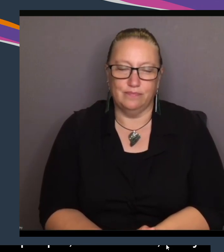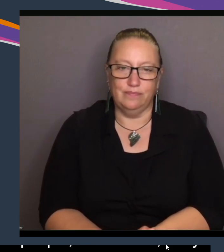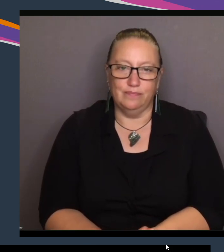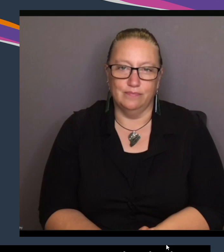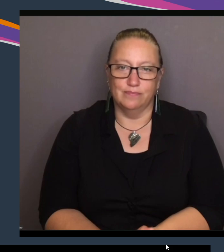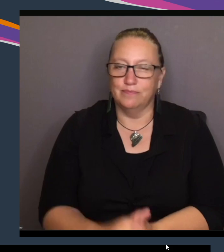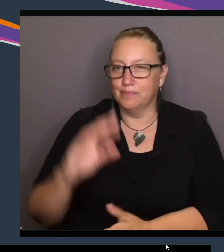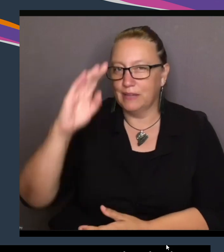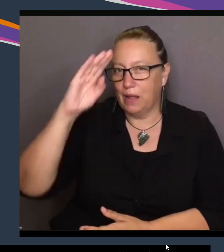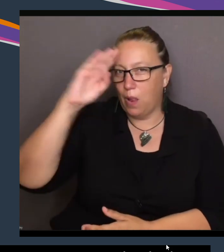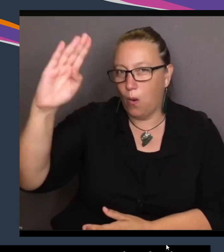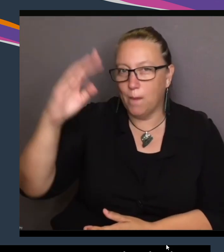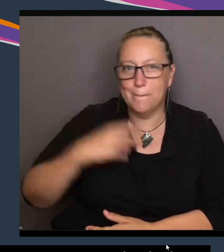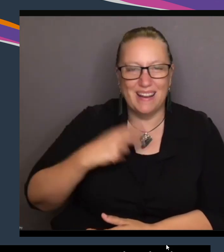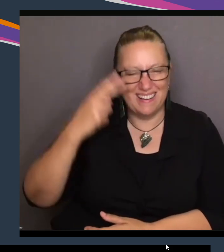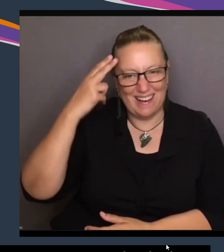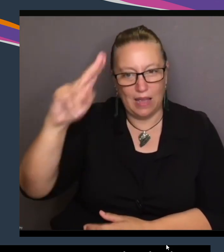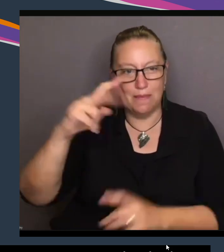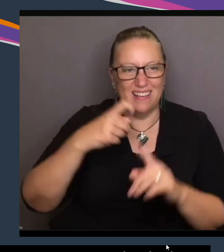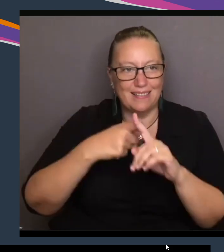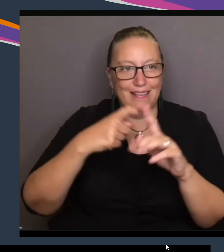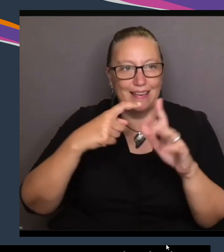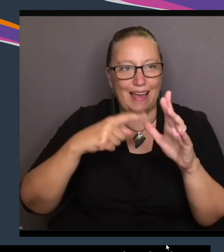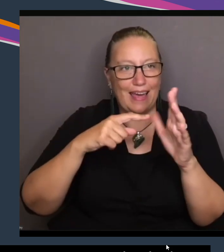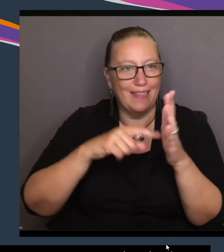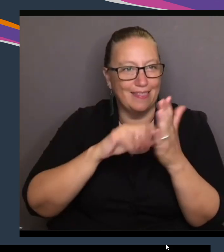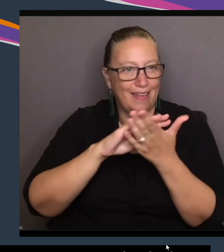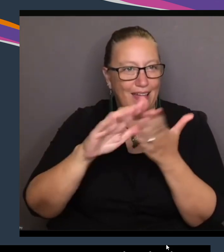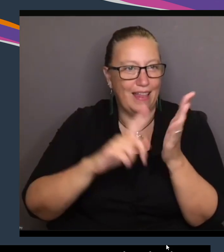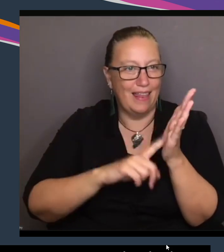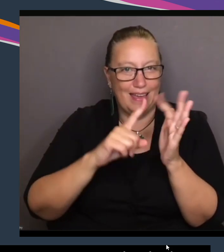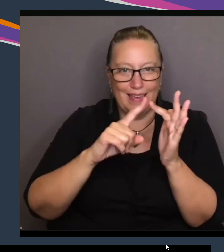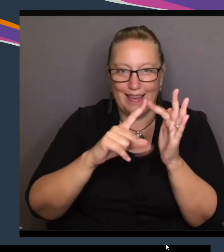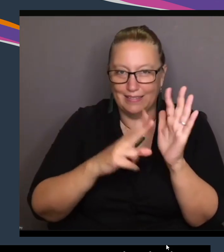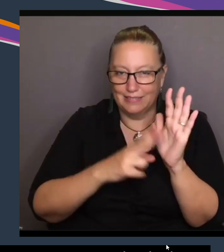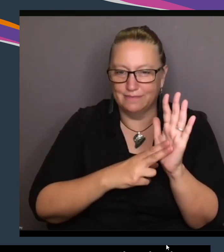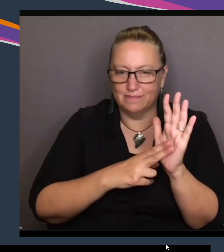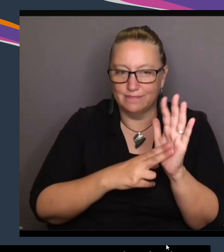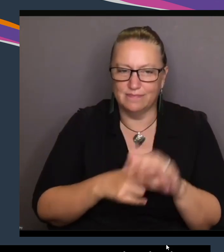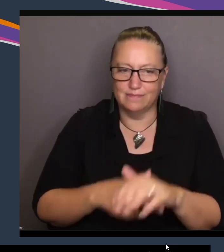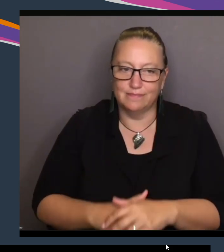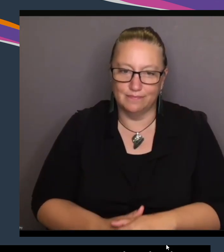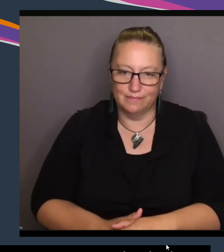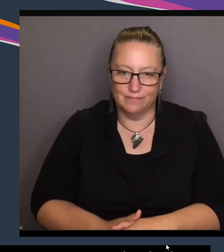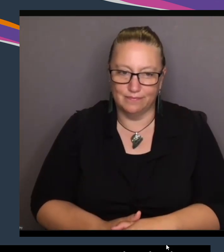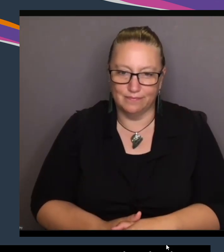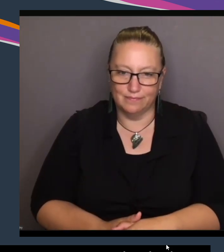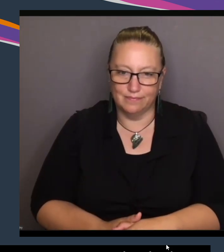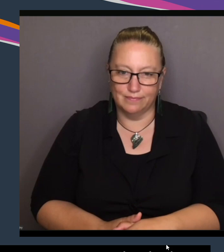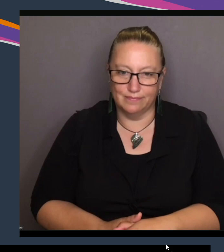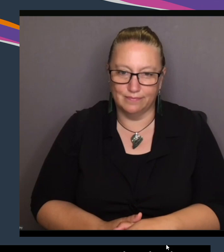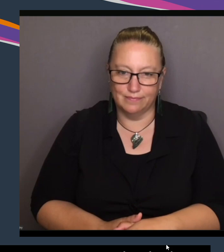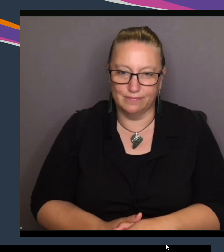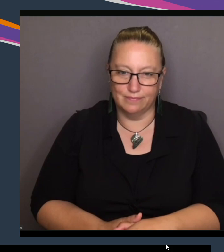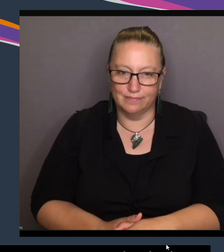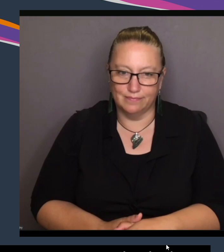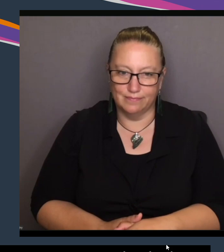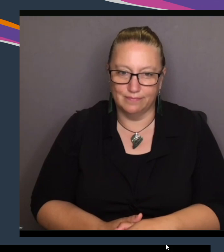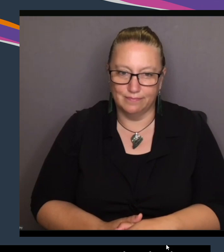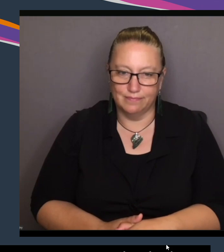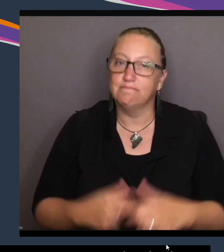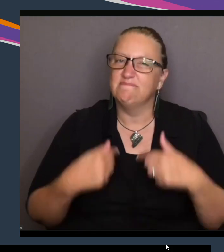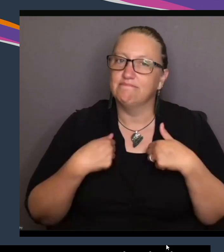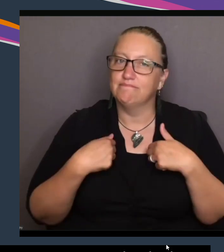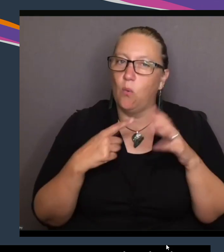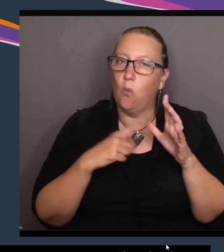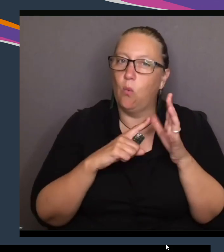Hi, my name is Kathleen. I am an autistic ADHD